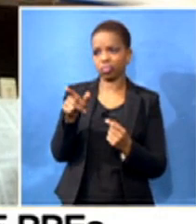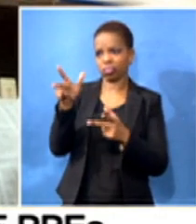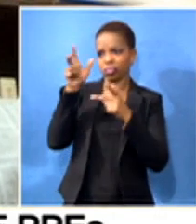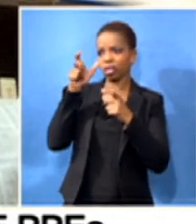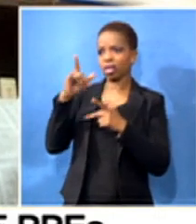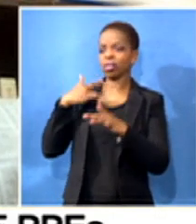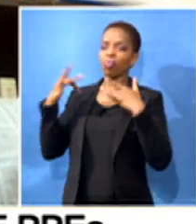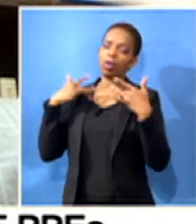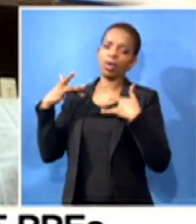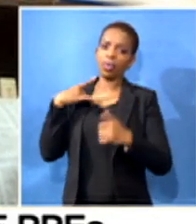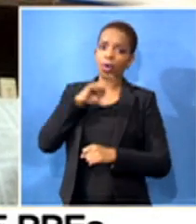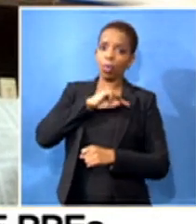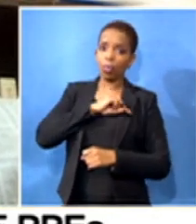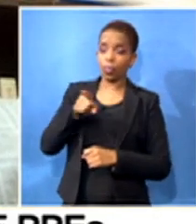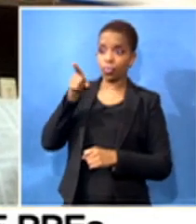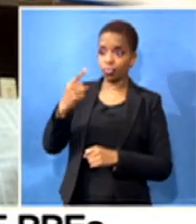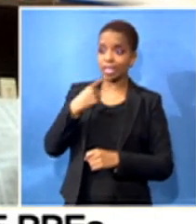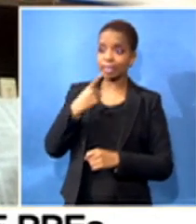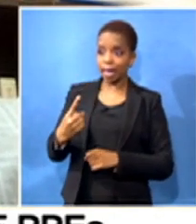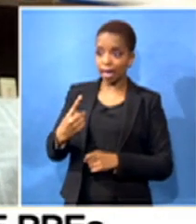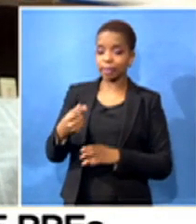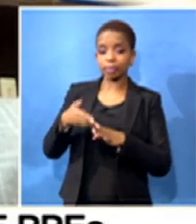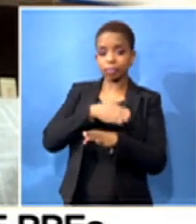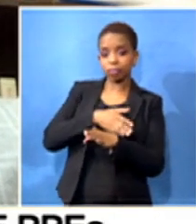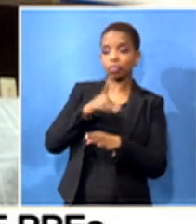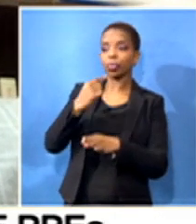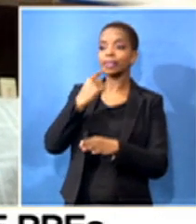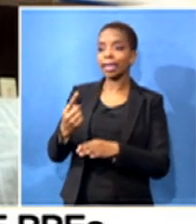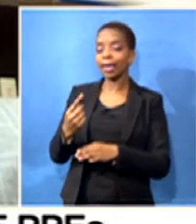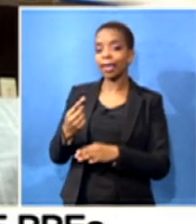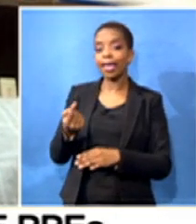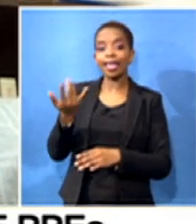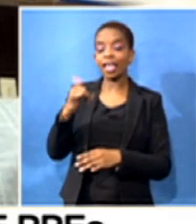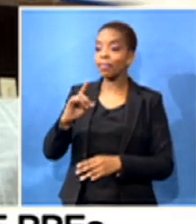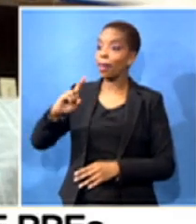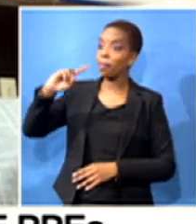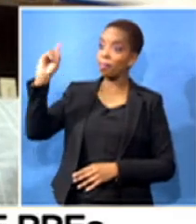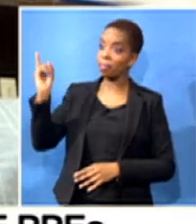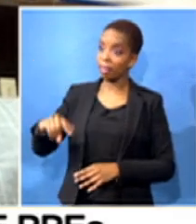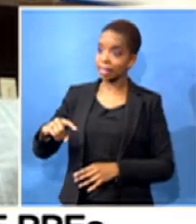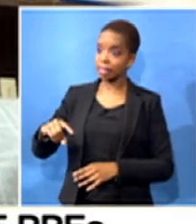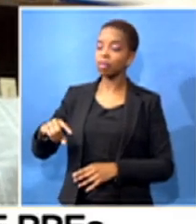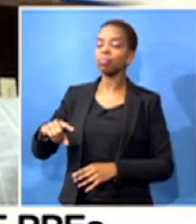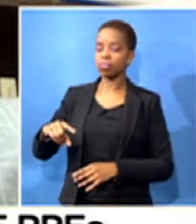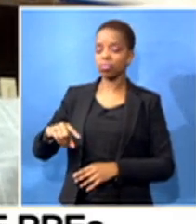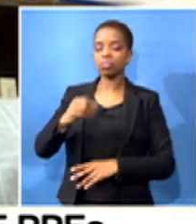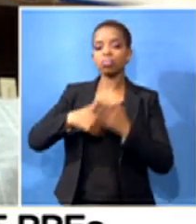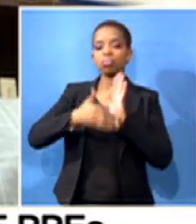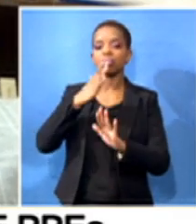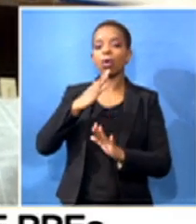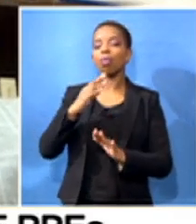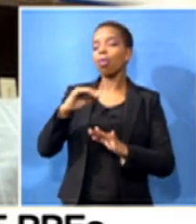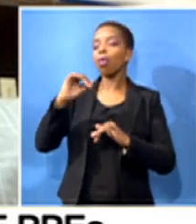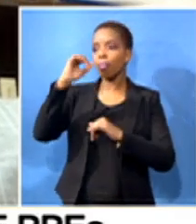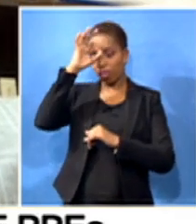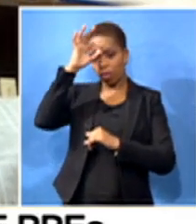little bit earlier during one of your answers is you said, if need be, we will go to the police. MEC, a crime has been committed. PPE